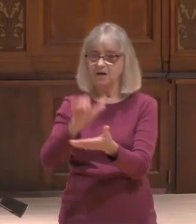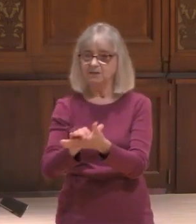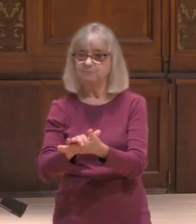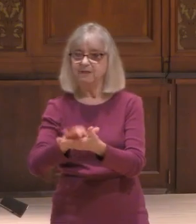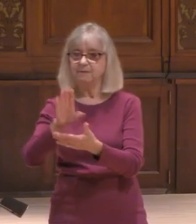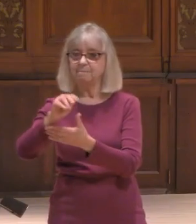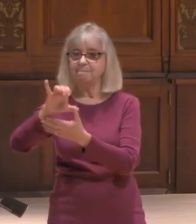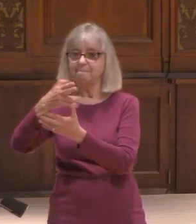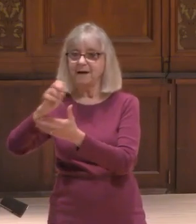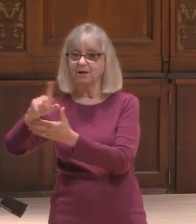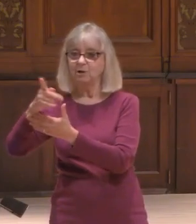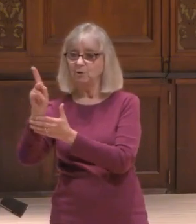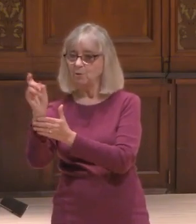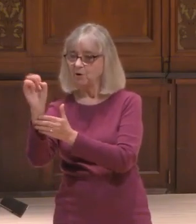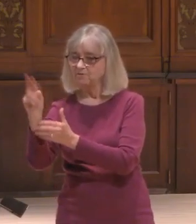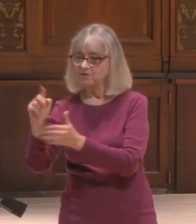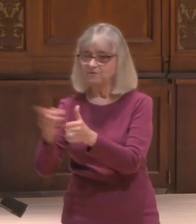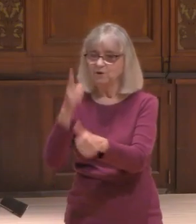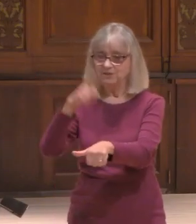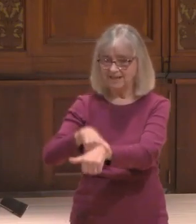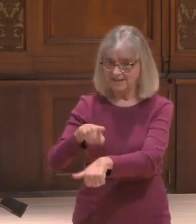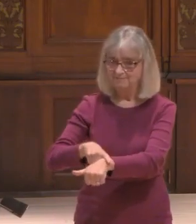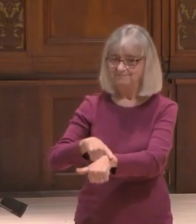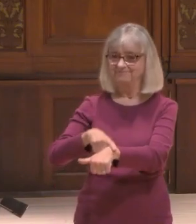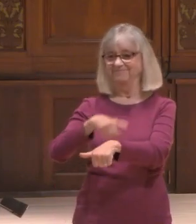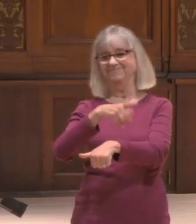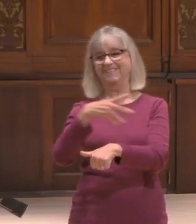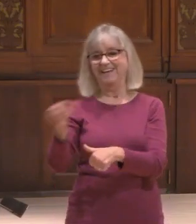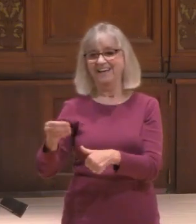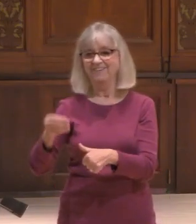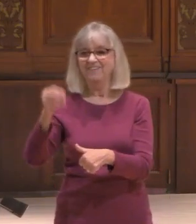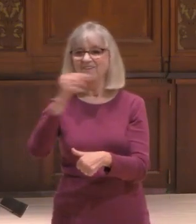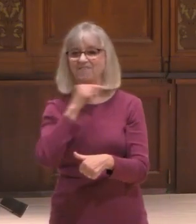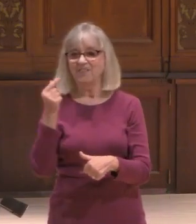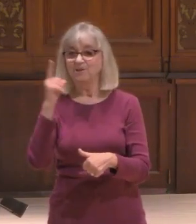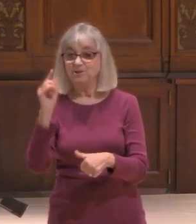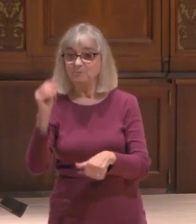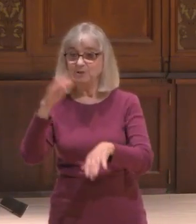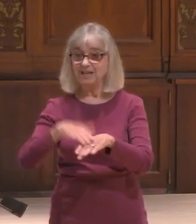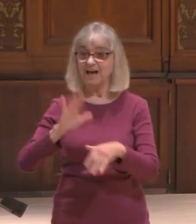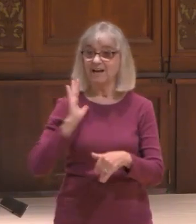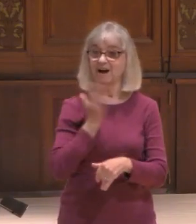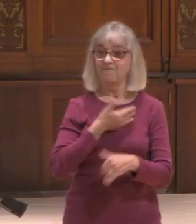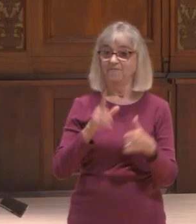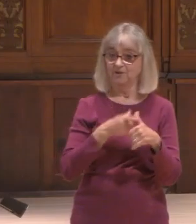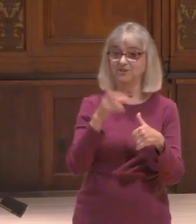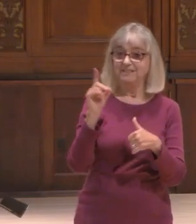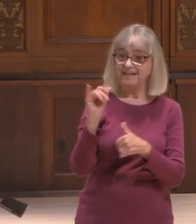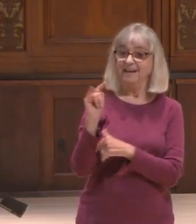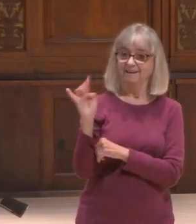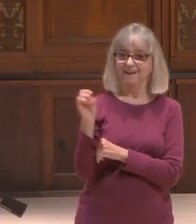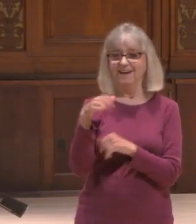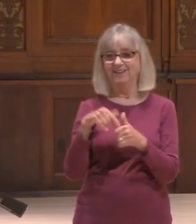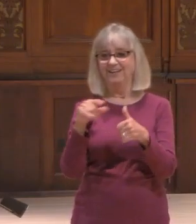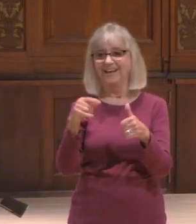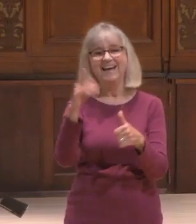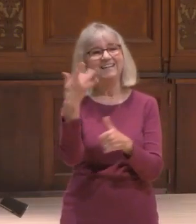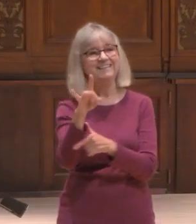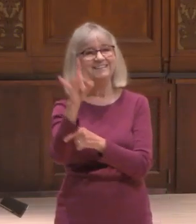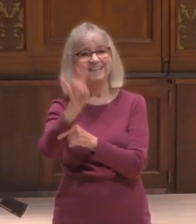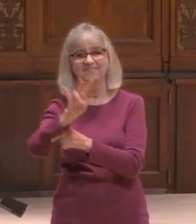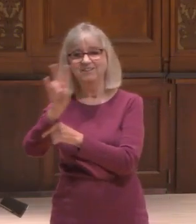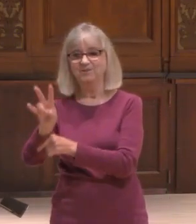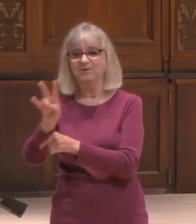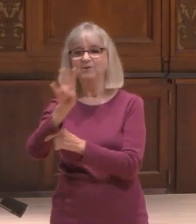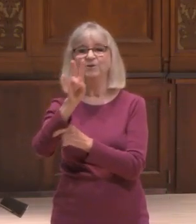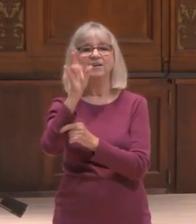time. Father Jim was on our first date at the 1872 Cafe, chairing your ordination